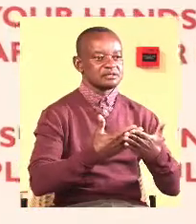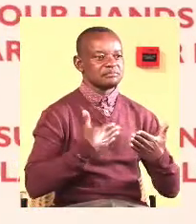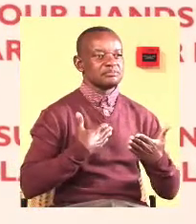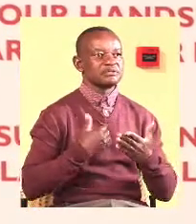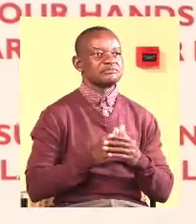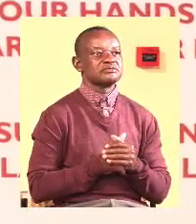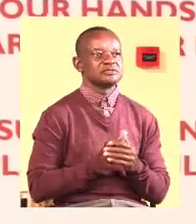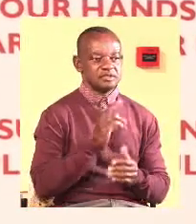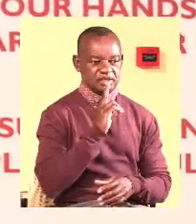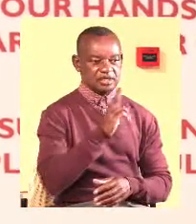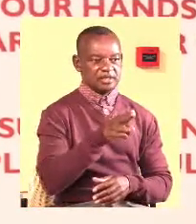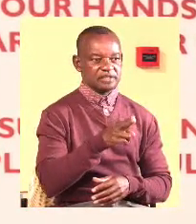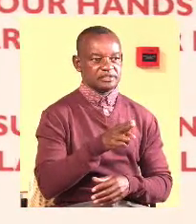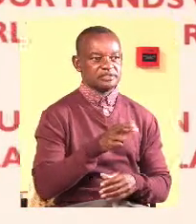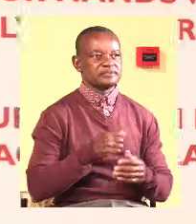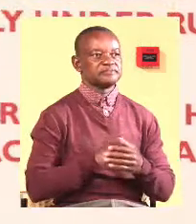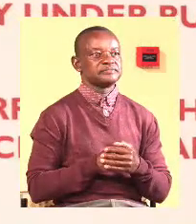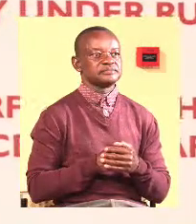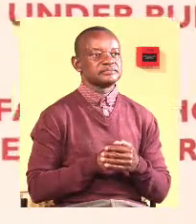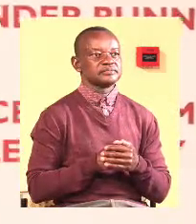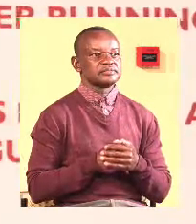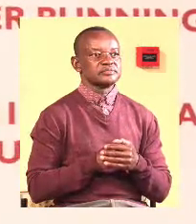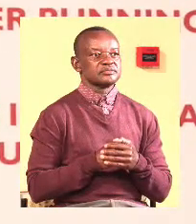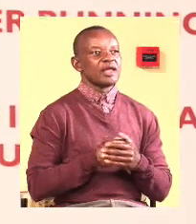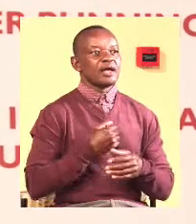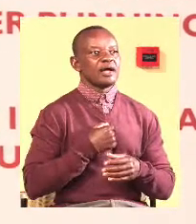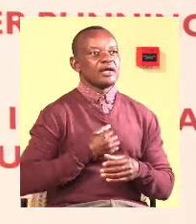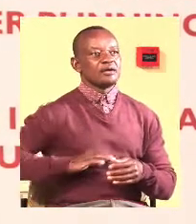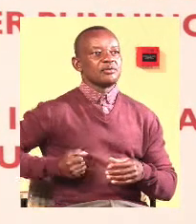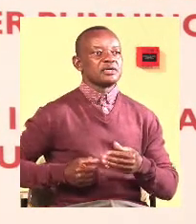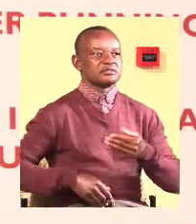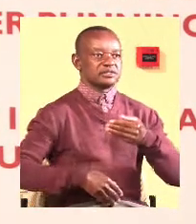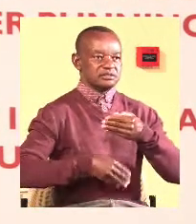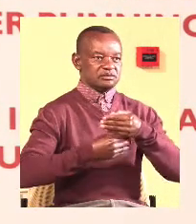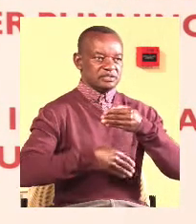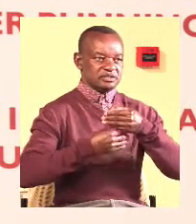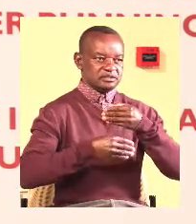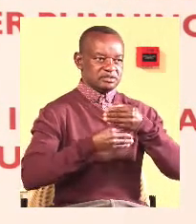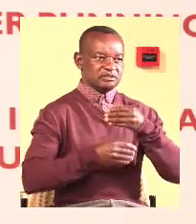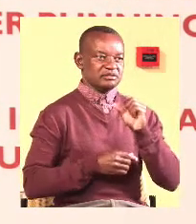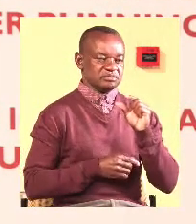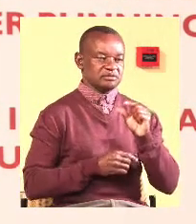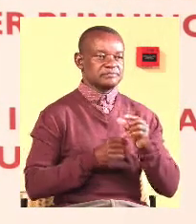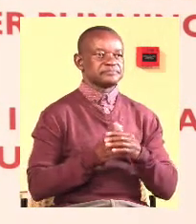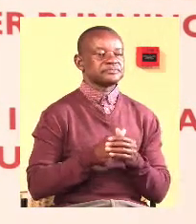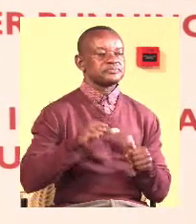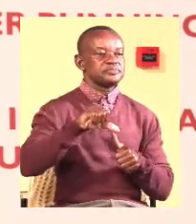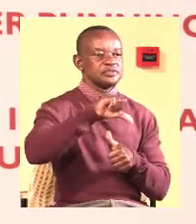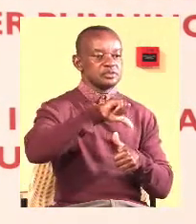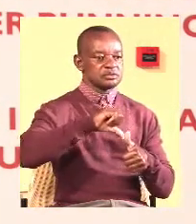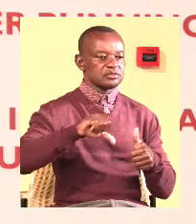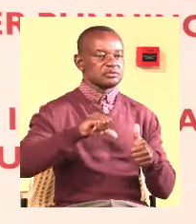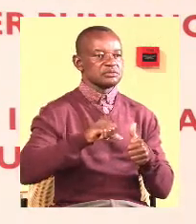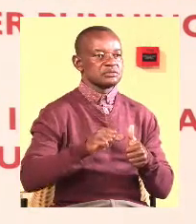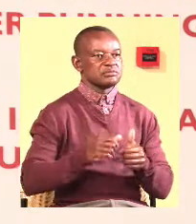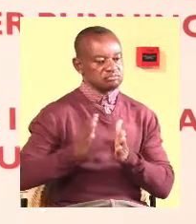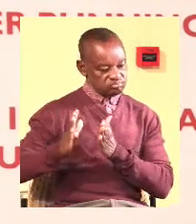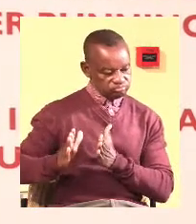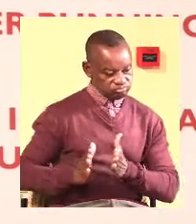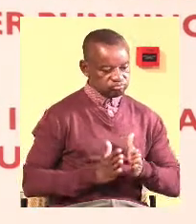also just want to add to what is social mobilization and community engagement. It